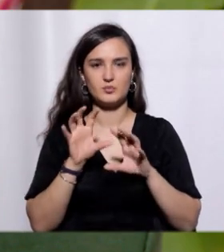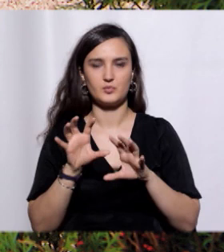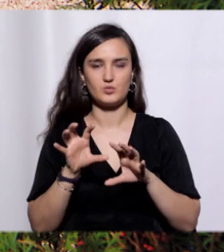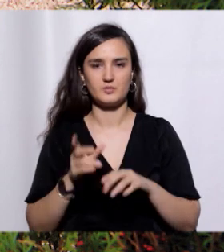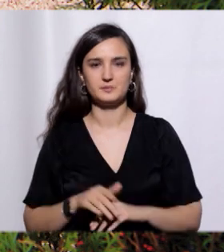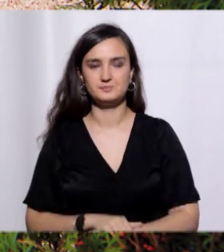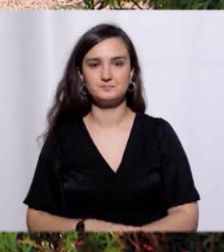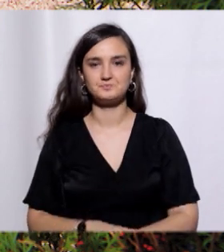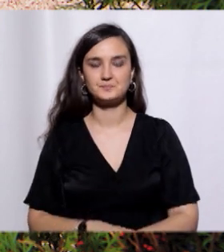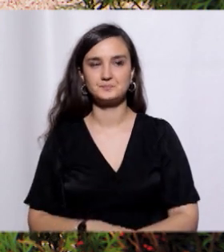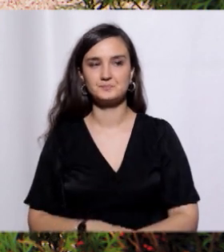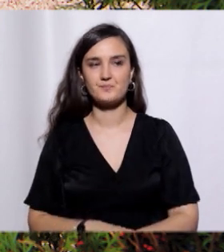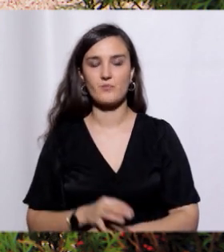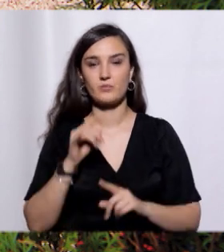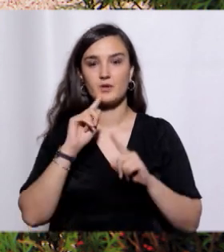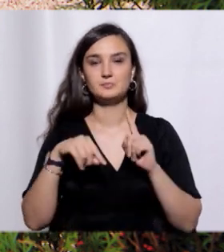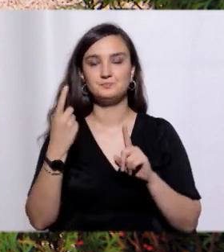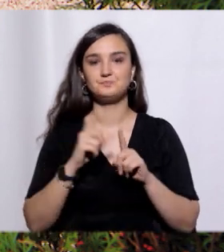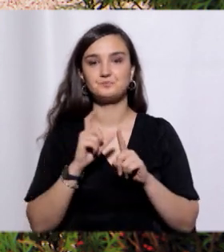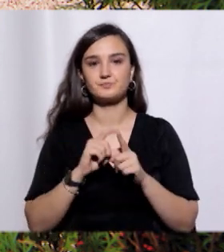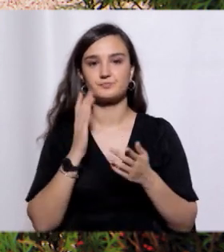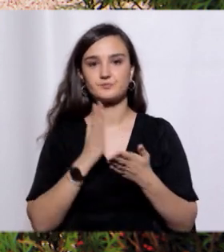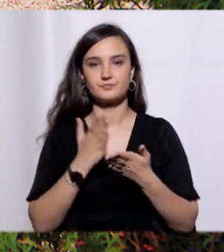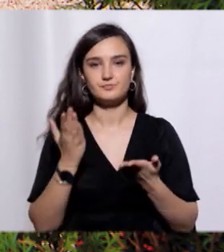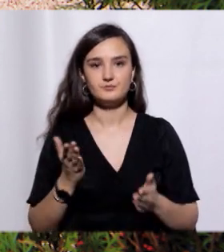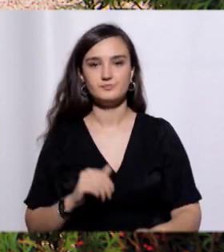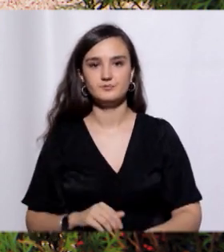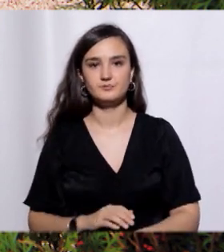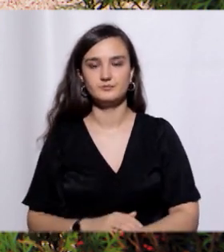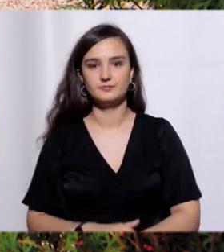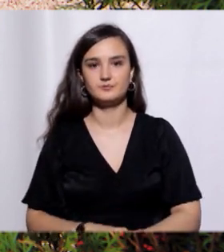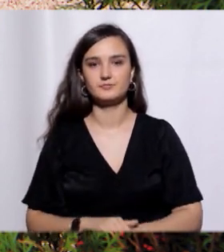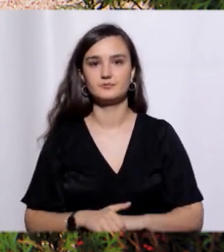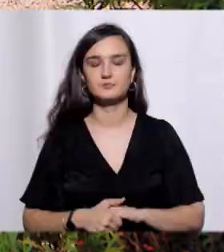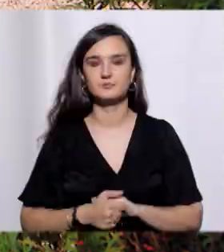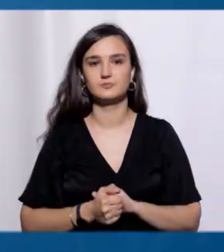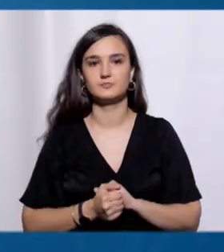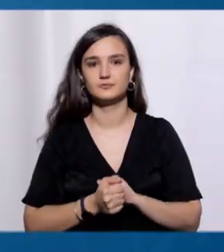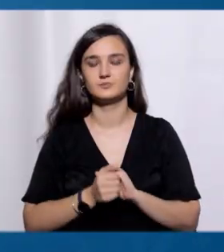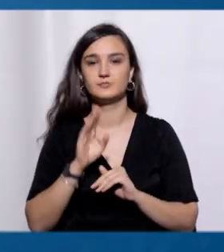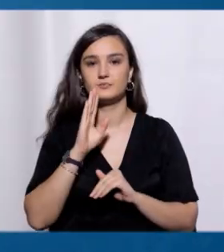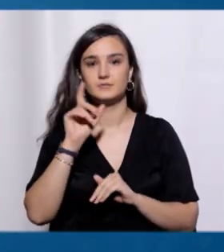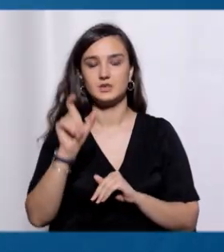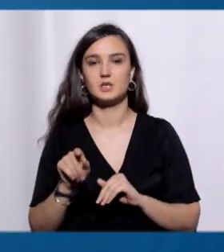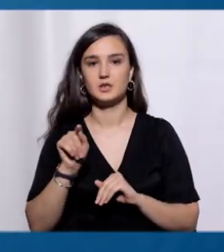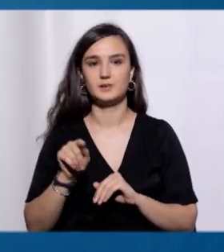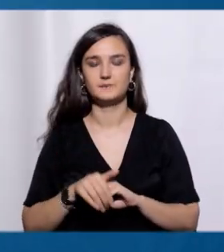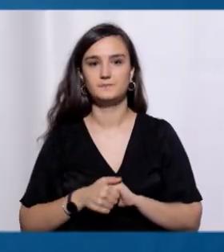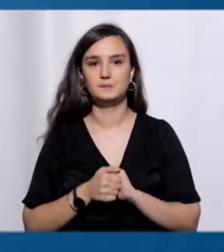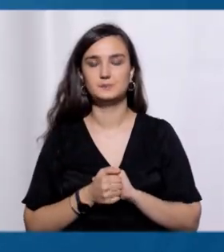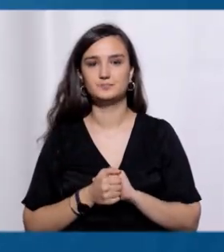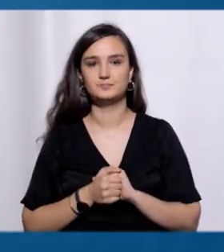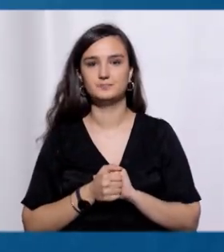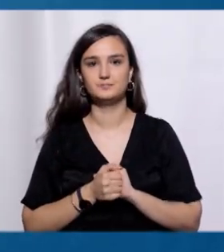mopqroba. Our next word is governess. Governess. And this is a woman, usually,